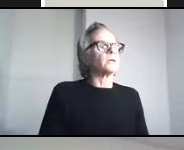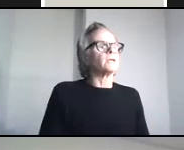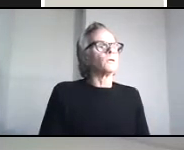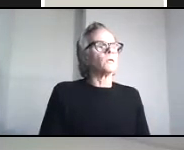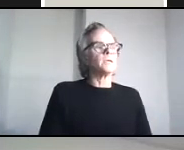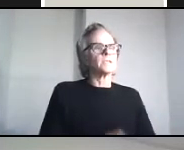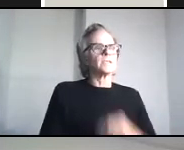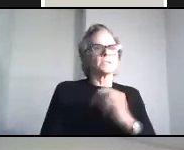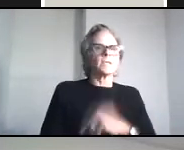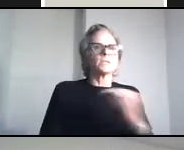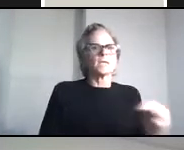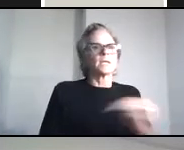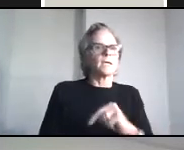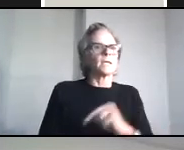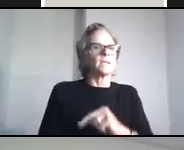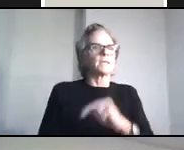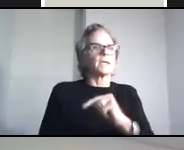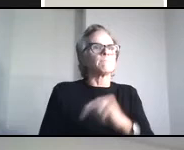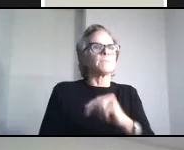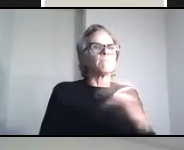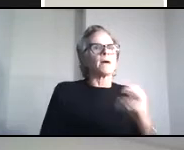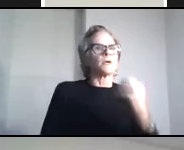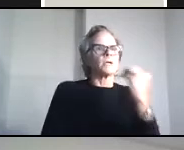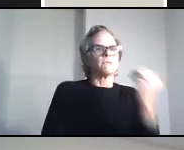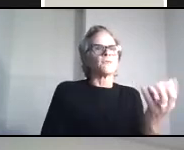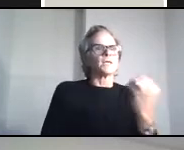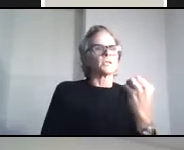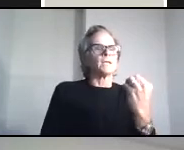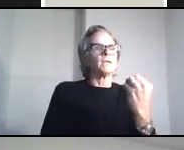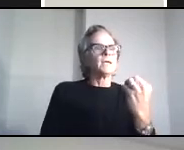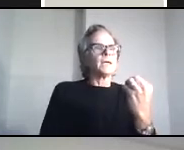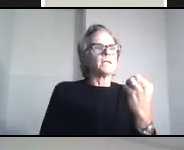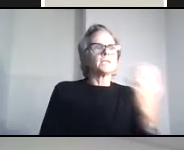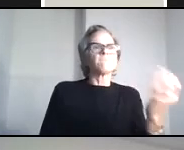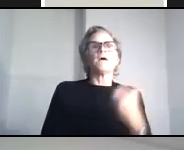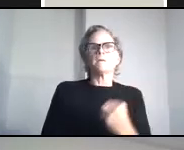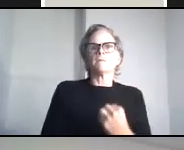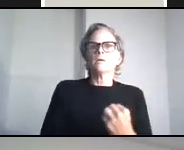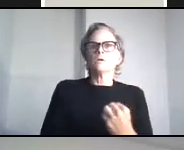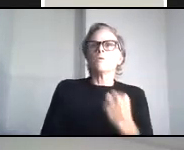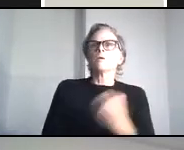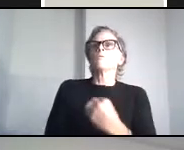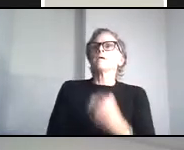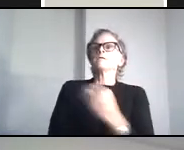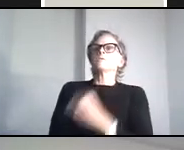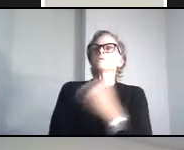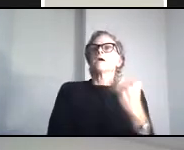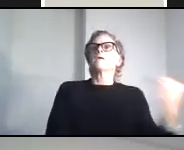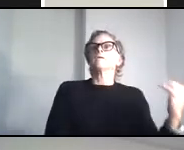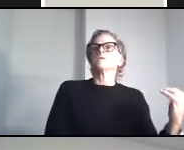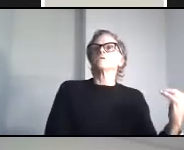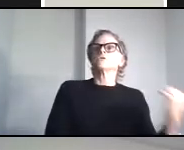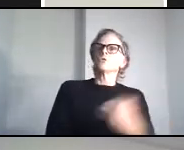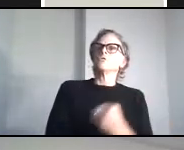bigger than what it is. And that's not to say, again, that it can't be modern and fresh and indeed fun. What are the ways we